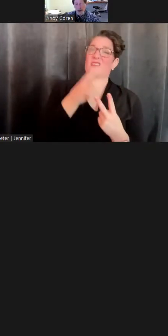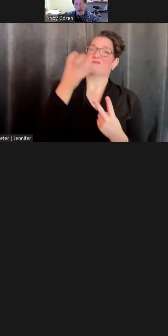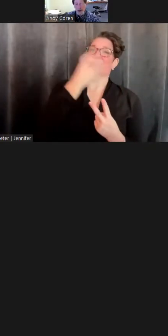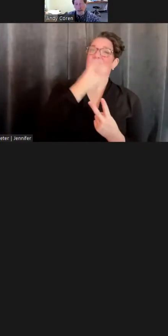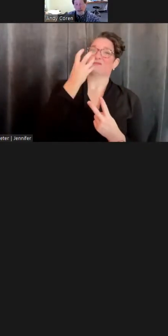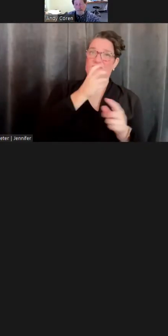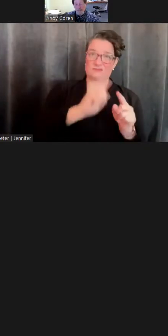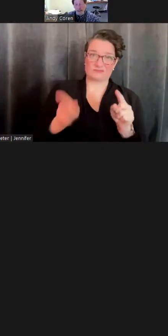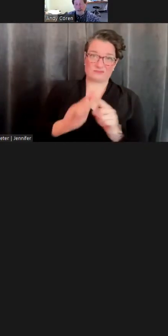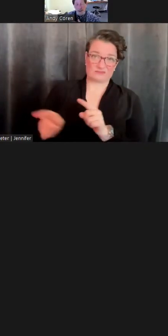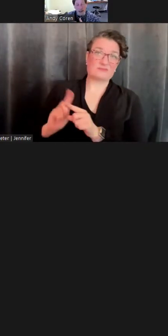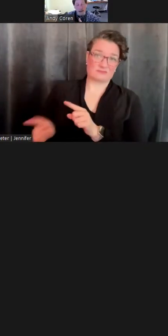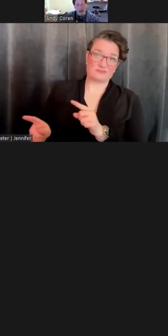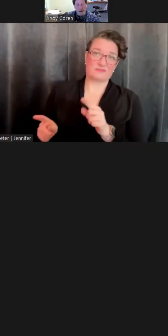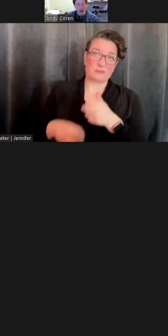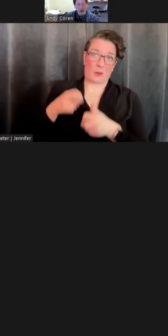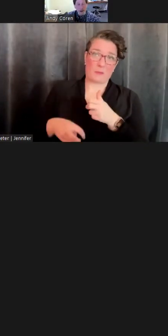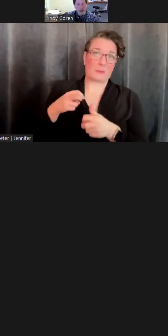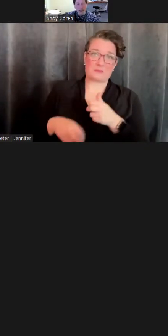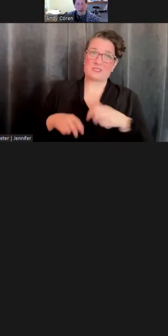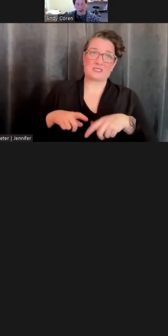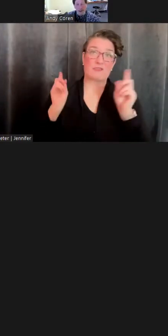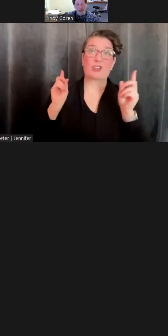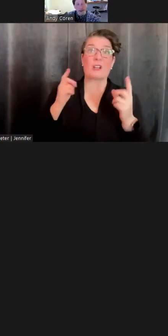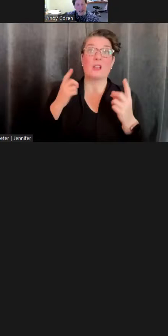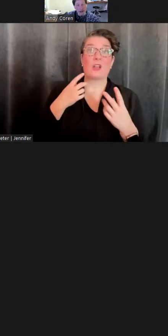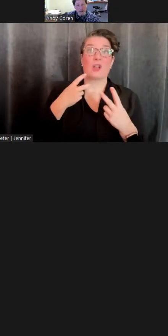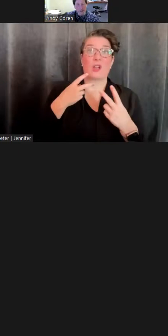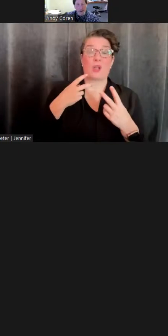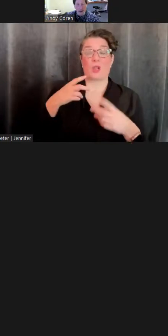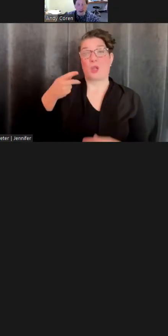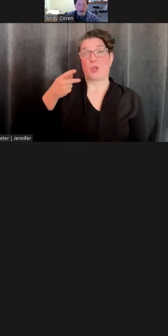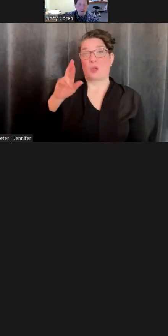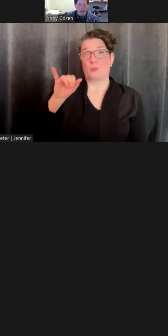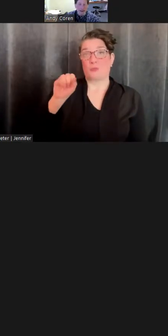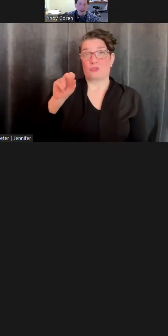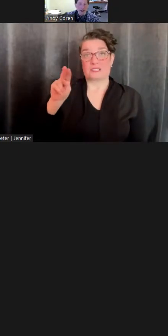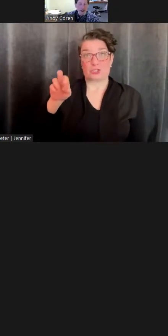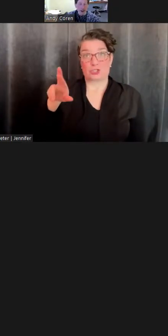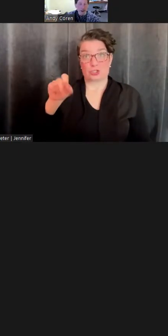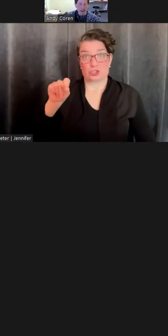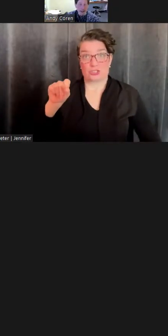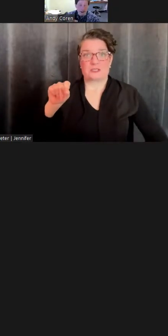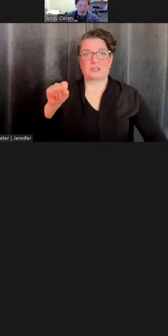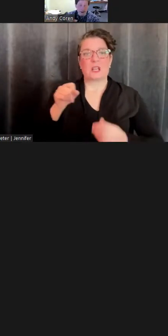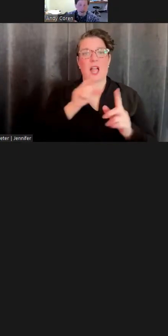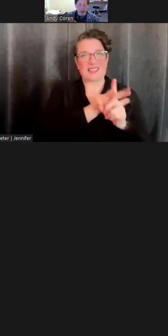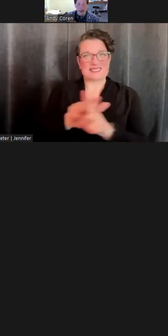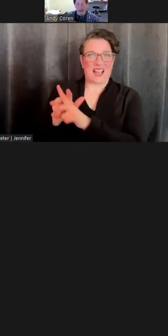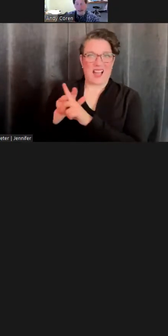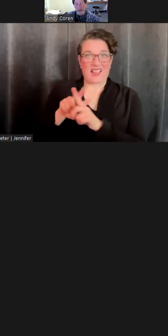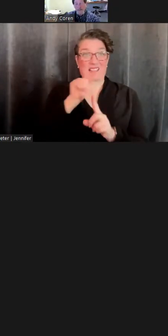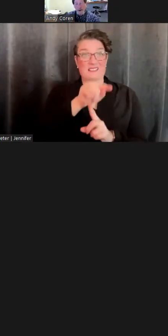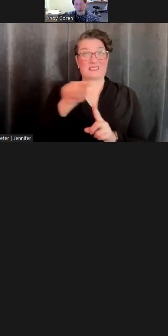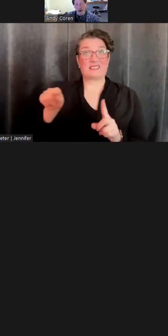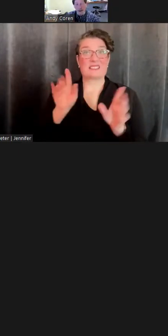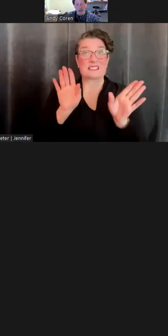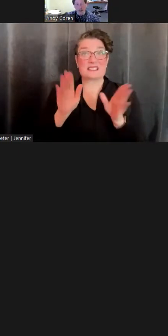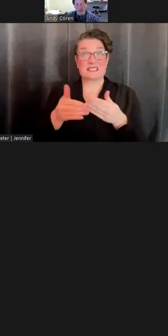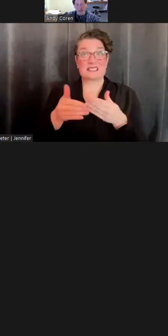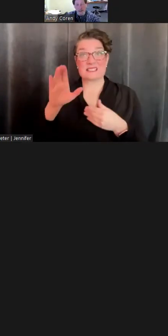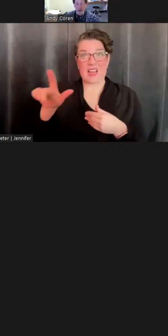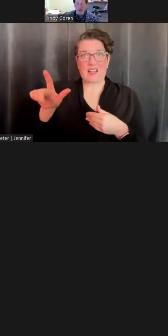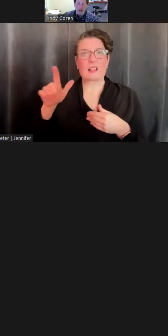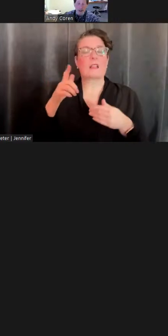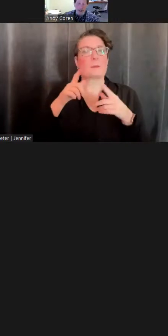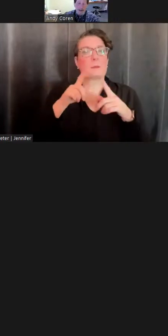prisoners are assigned to certain cells based on security issues as well. And it's very hard to